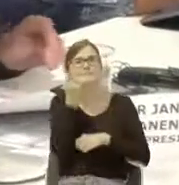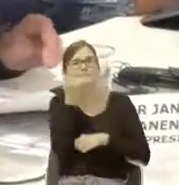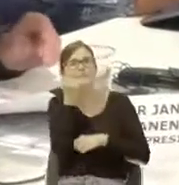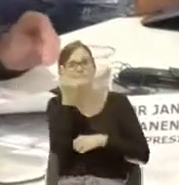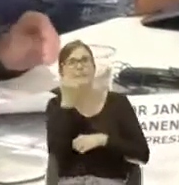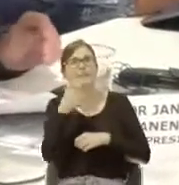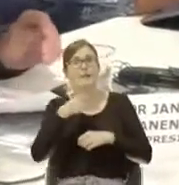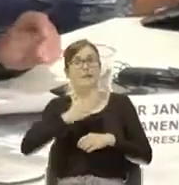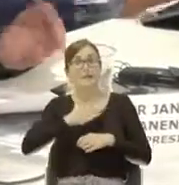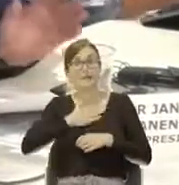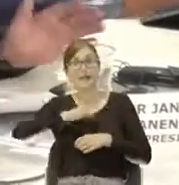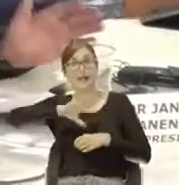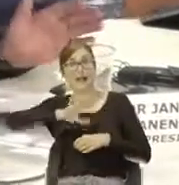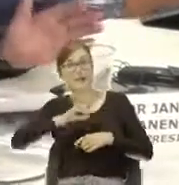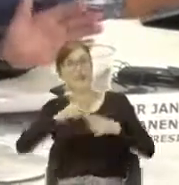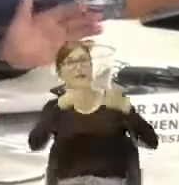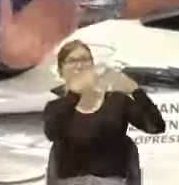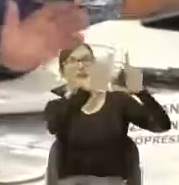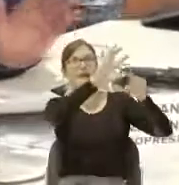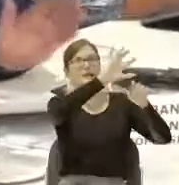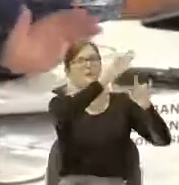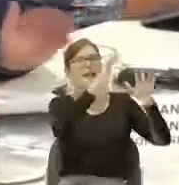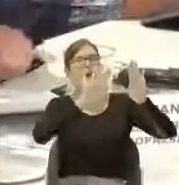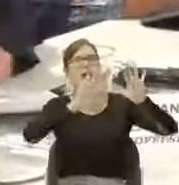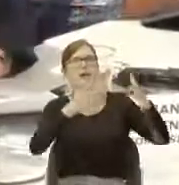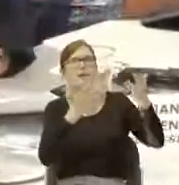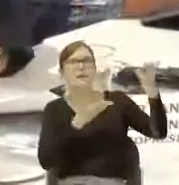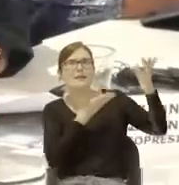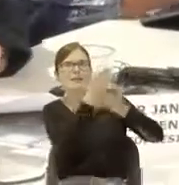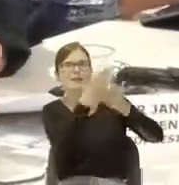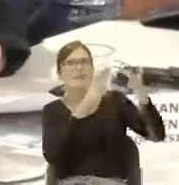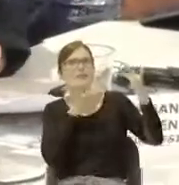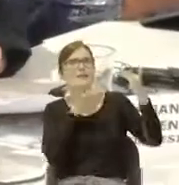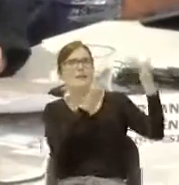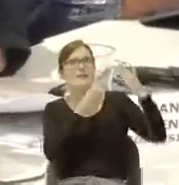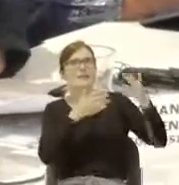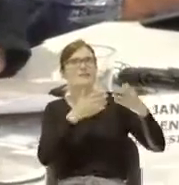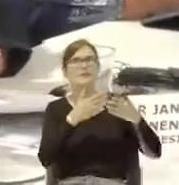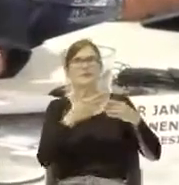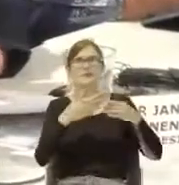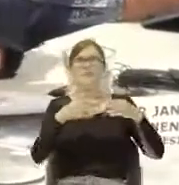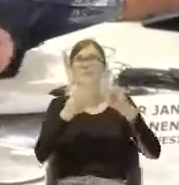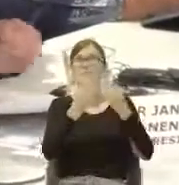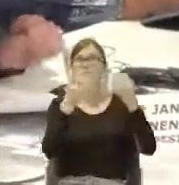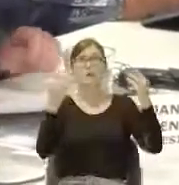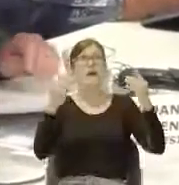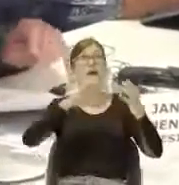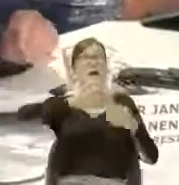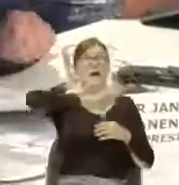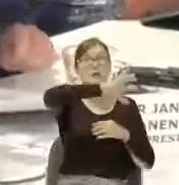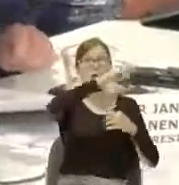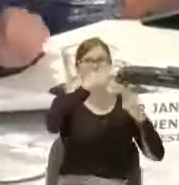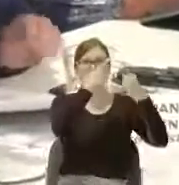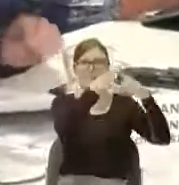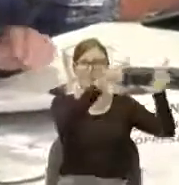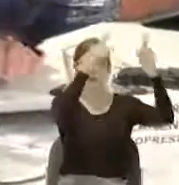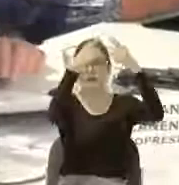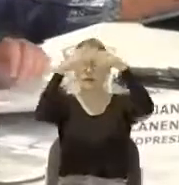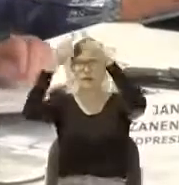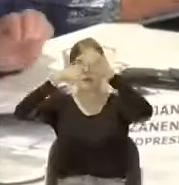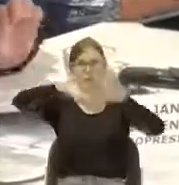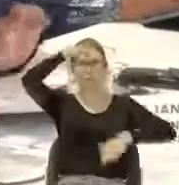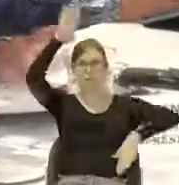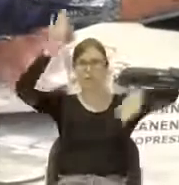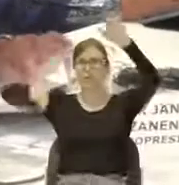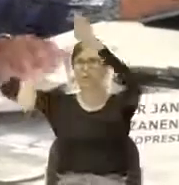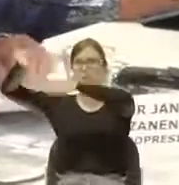inequalities. Also, we need broad local partnerships and adequately empowered local and regional governments